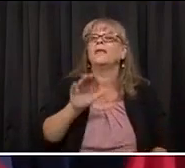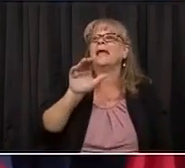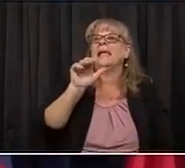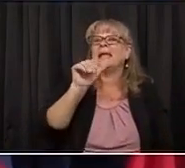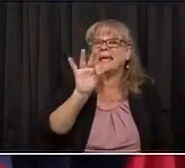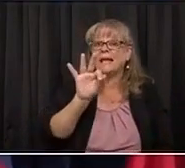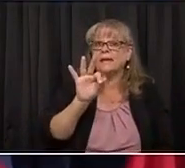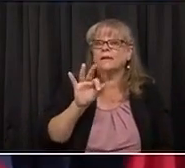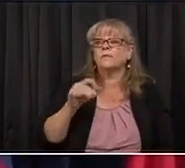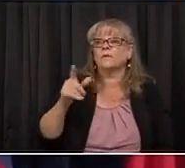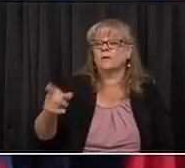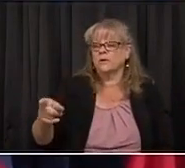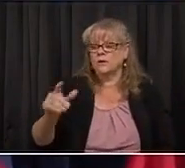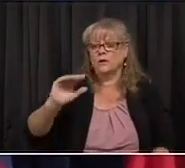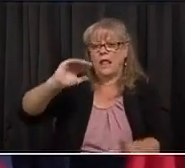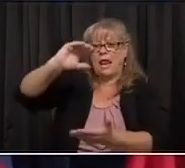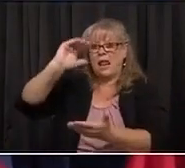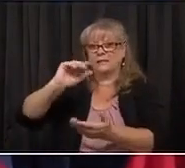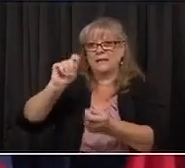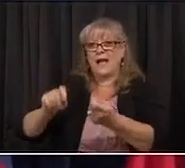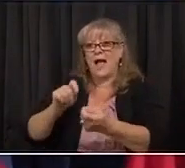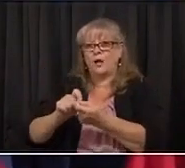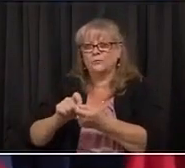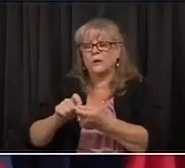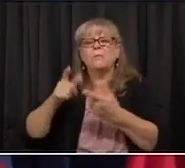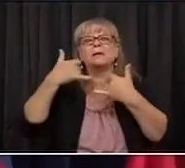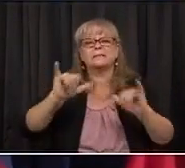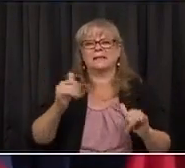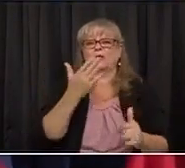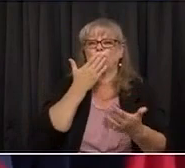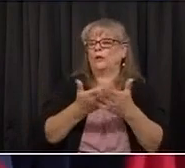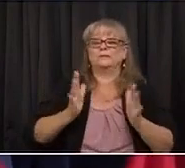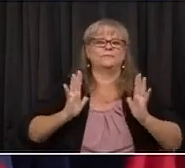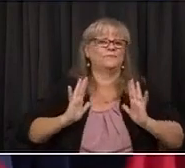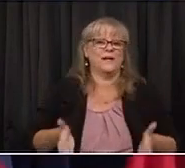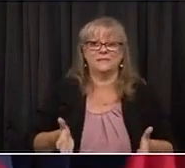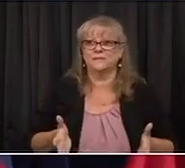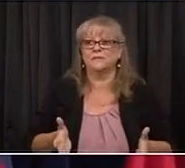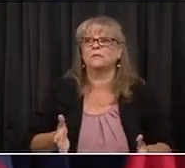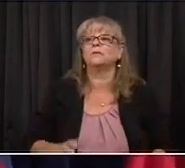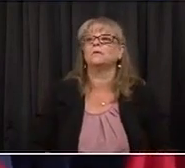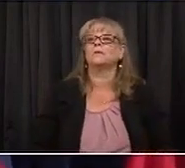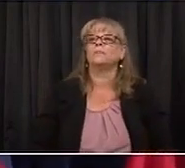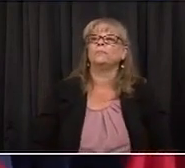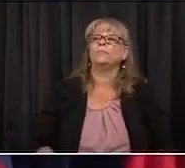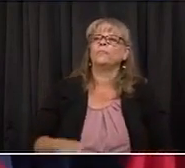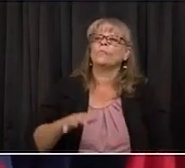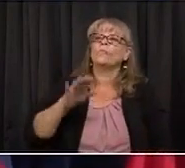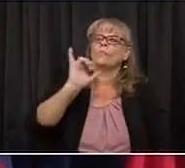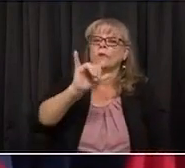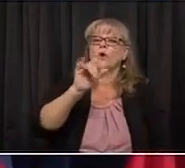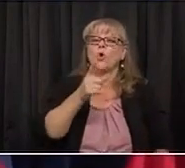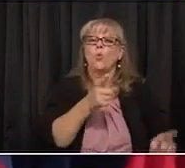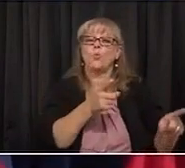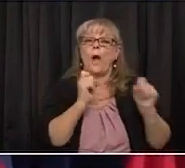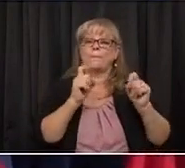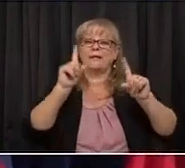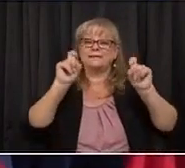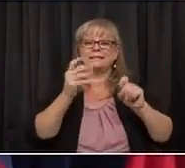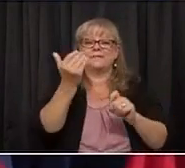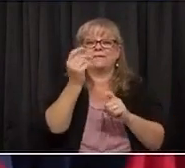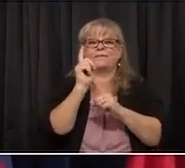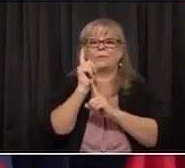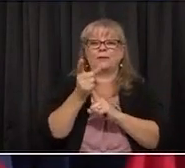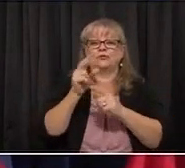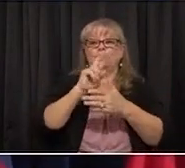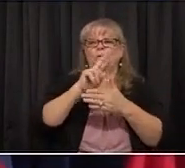quick turnaround. Those are the so-called 15-minute tests. They're much less accurate, unfortunately, but they still have a use case because it's 15 minutes. So even